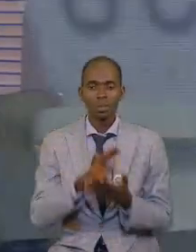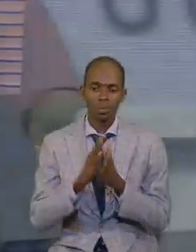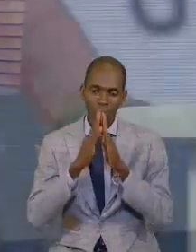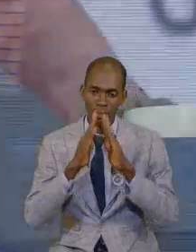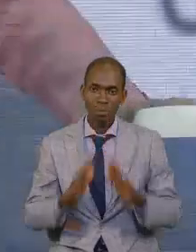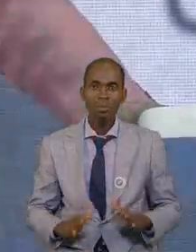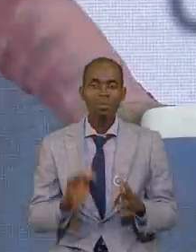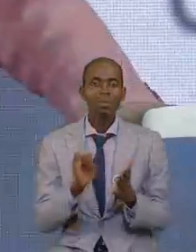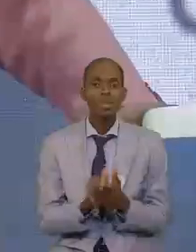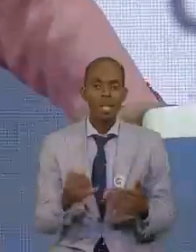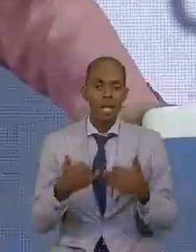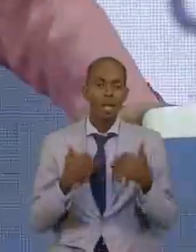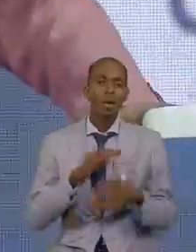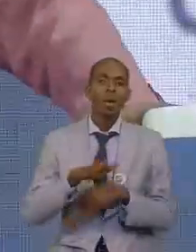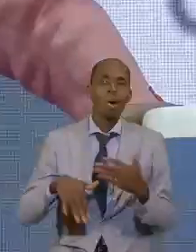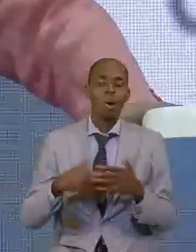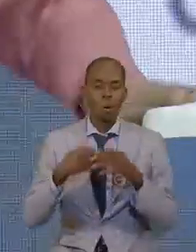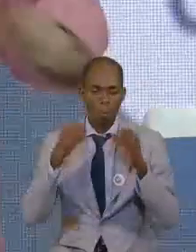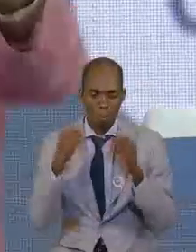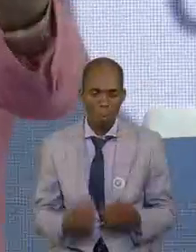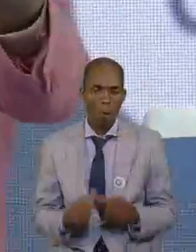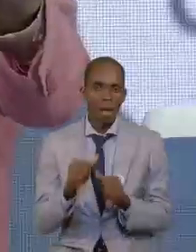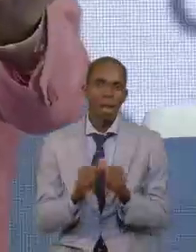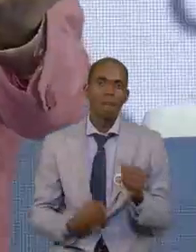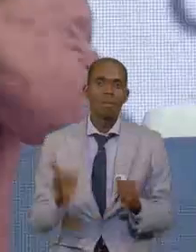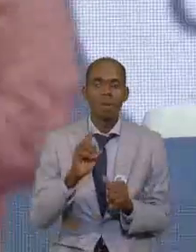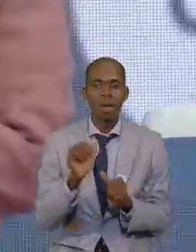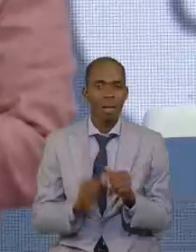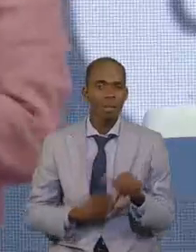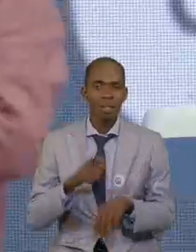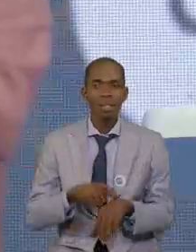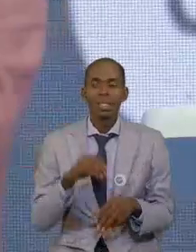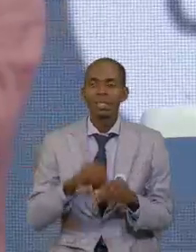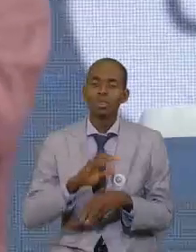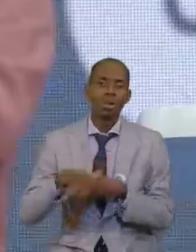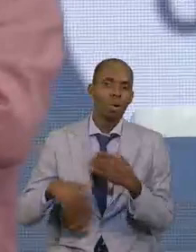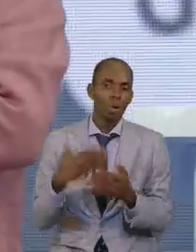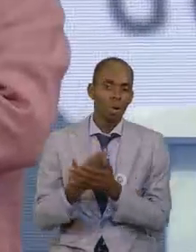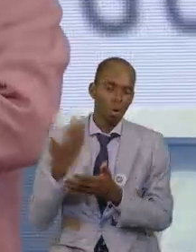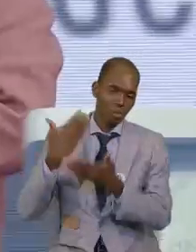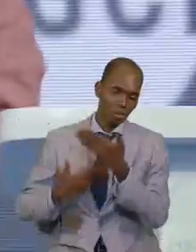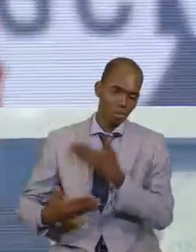all power everywhere, every time, in every generation, and with you there.